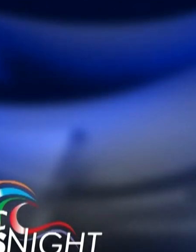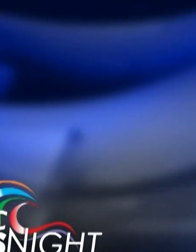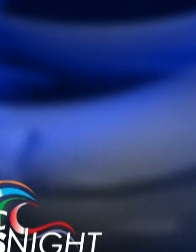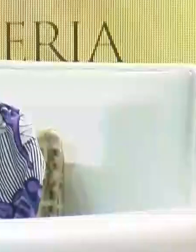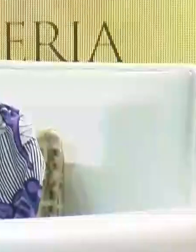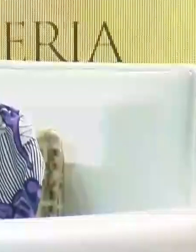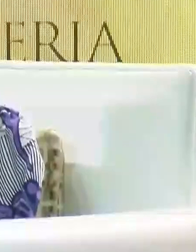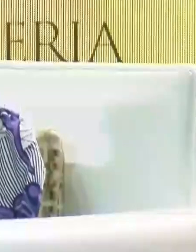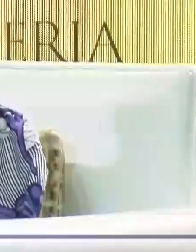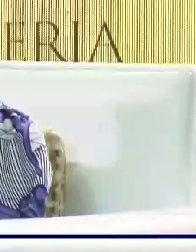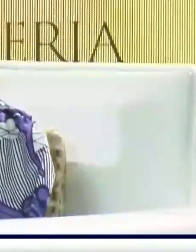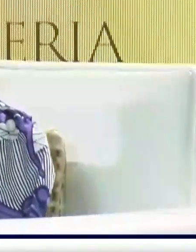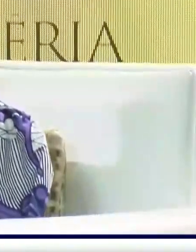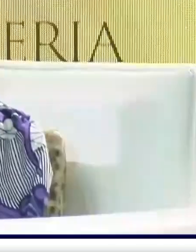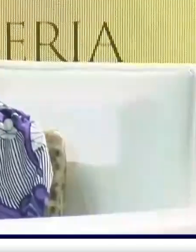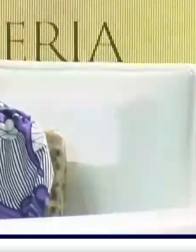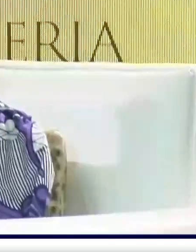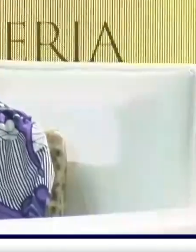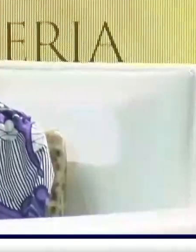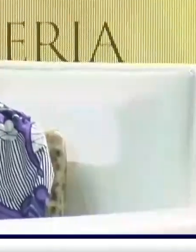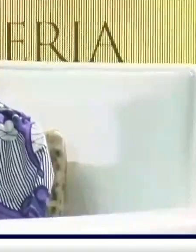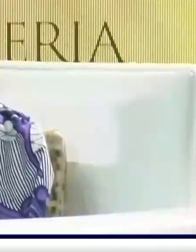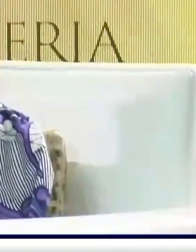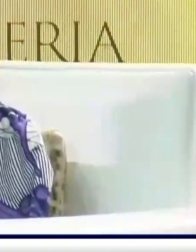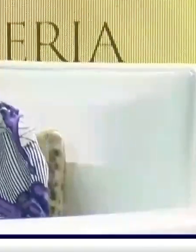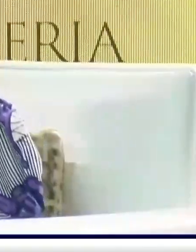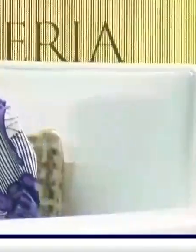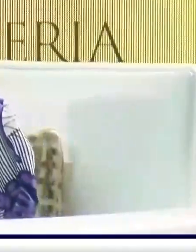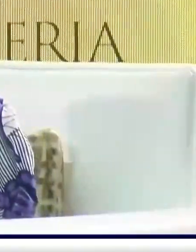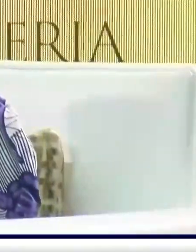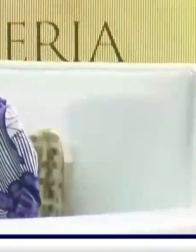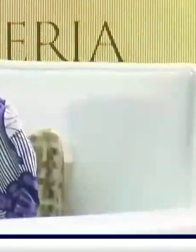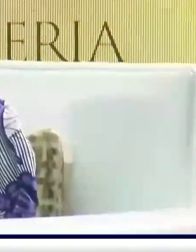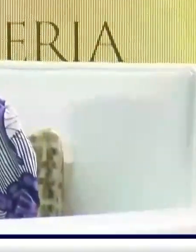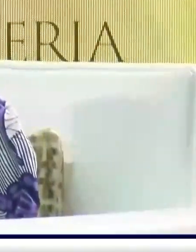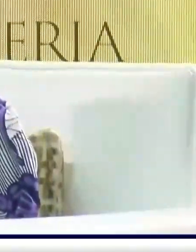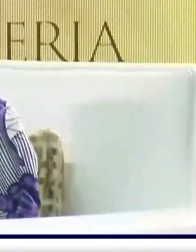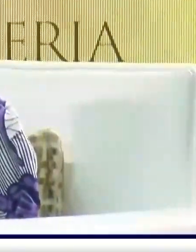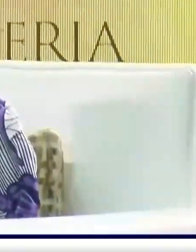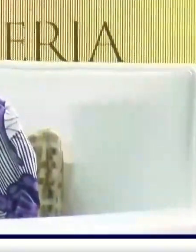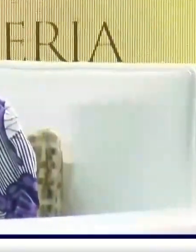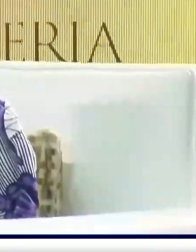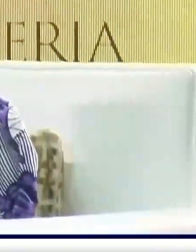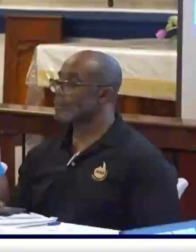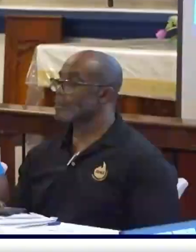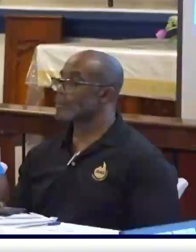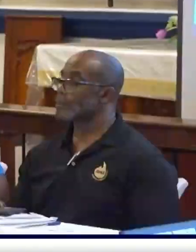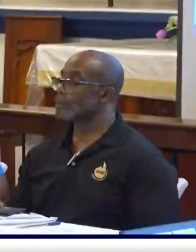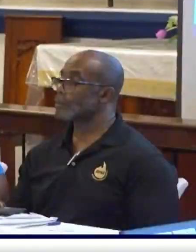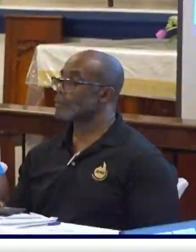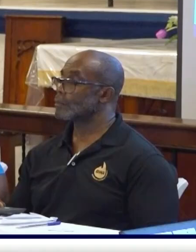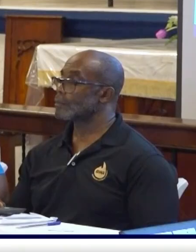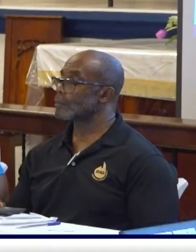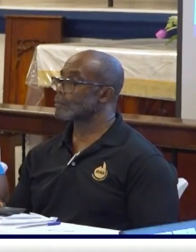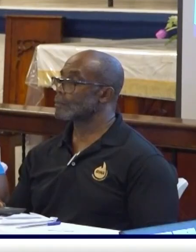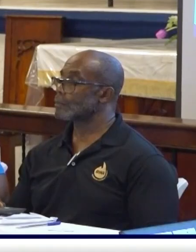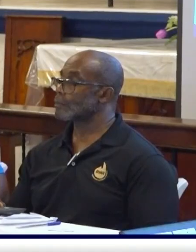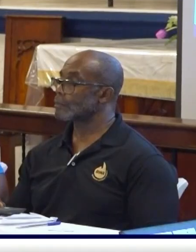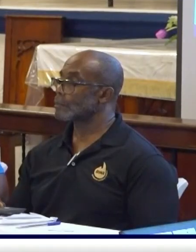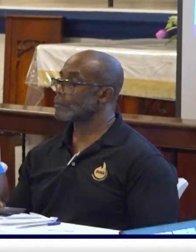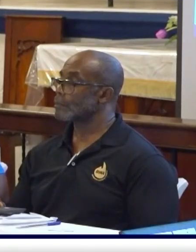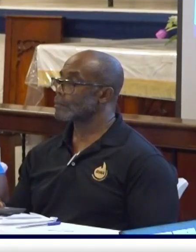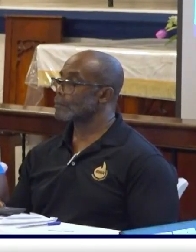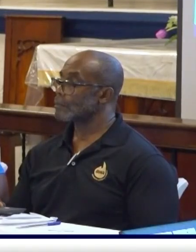Another call for more cooperation between countries in the diaspora and Africa. Barbadians given more details about plans